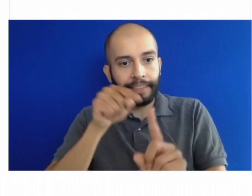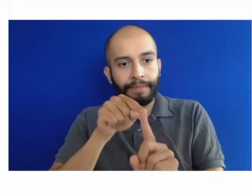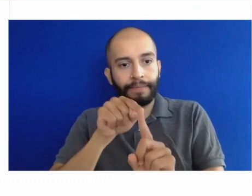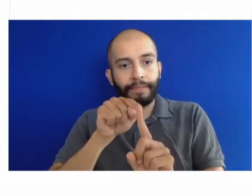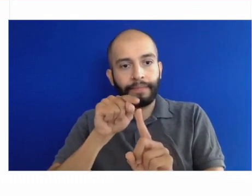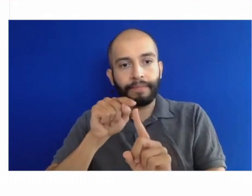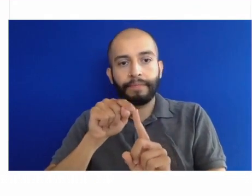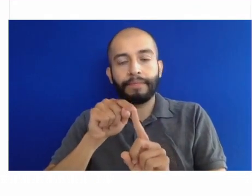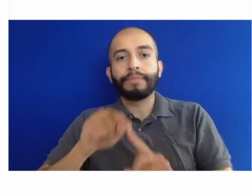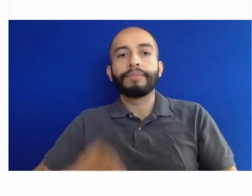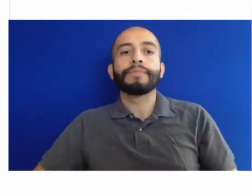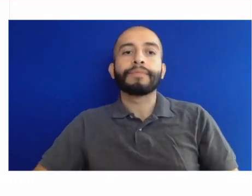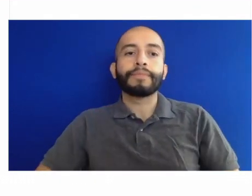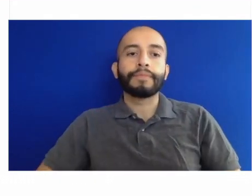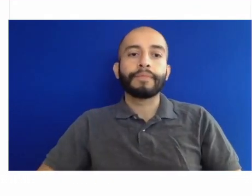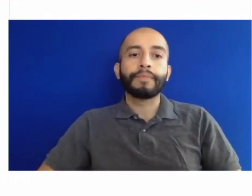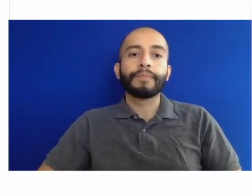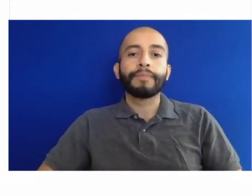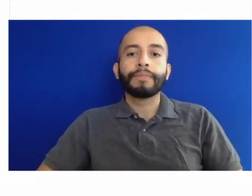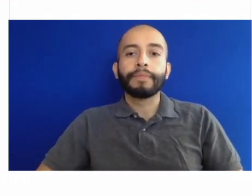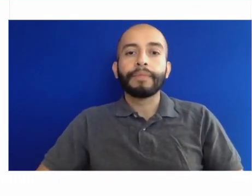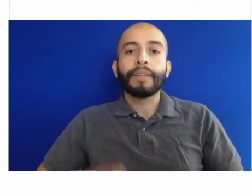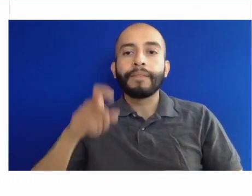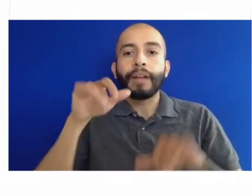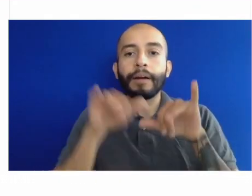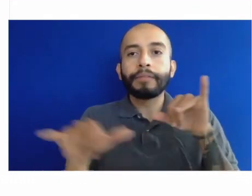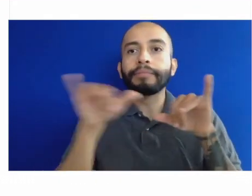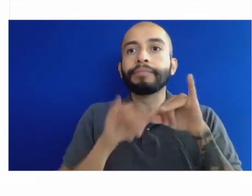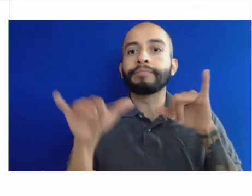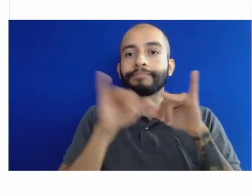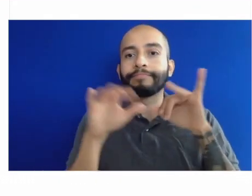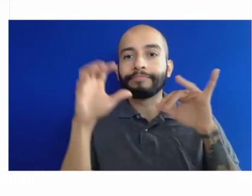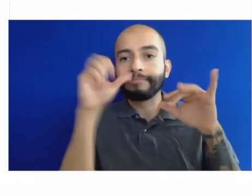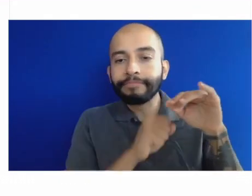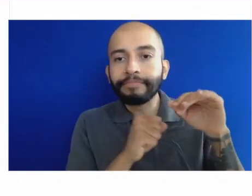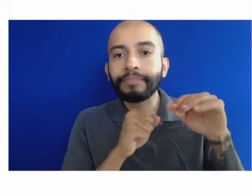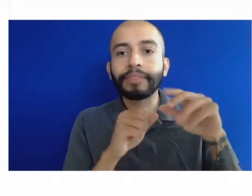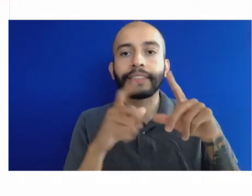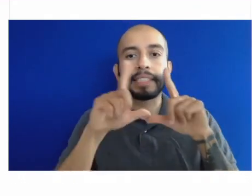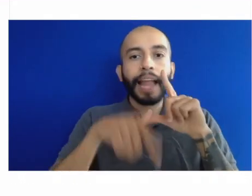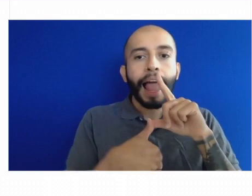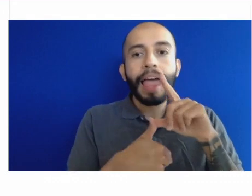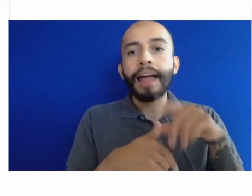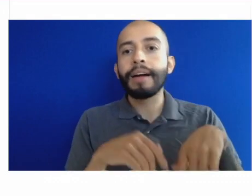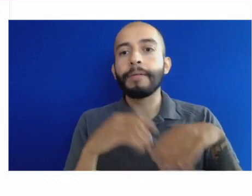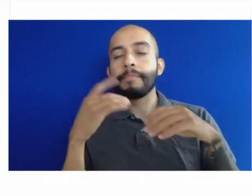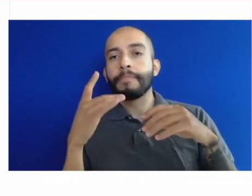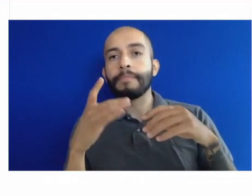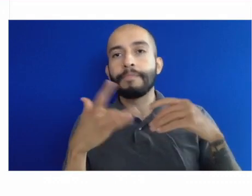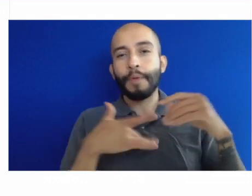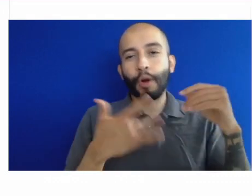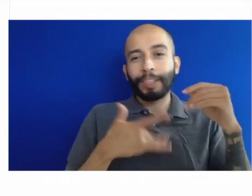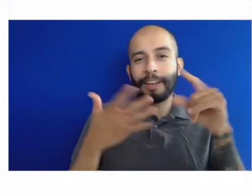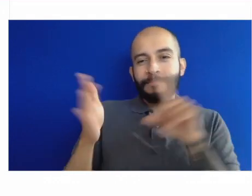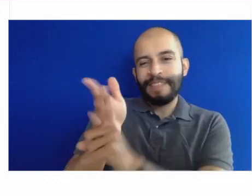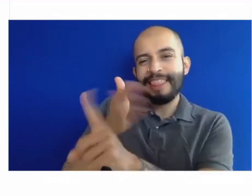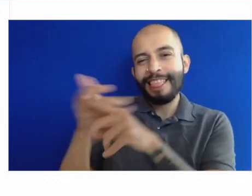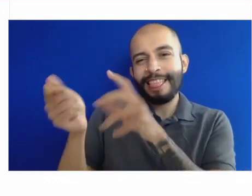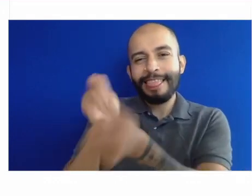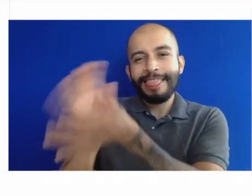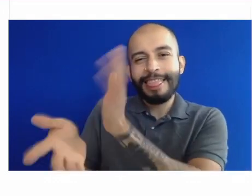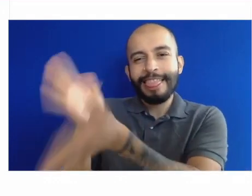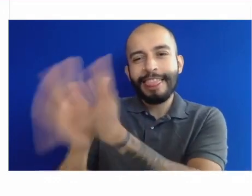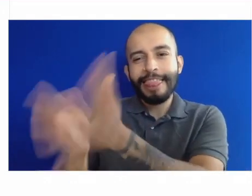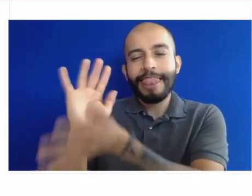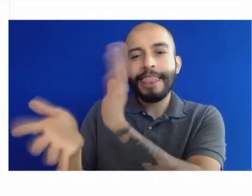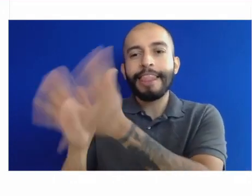for example, the emotional manipulation strategy that I mentioned earlier, right? To warn people against those. And experimentally, what that